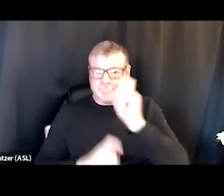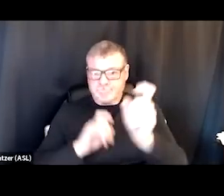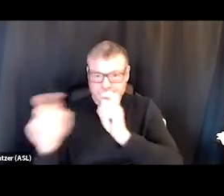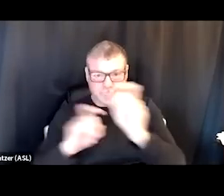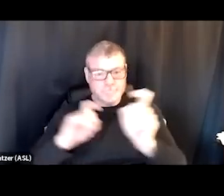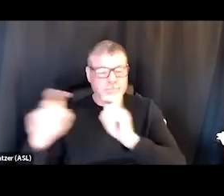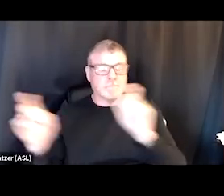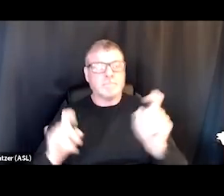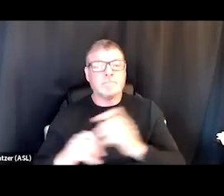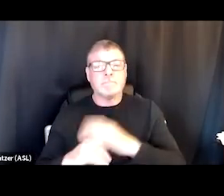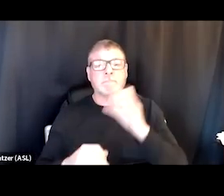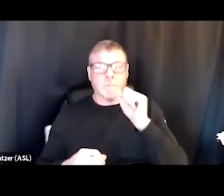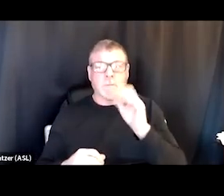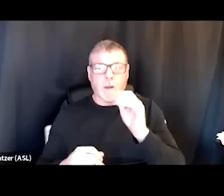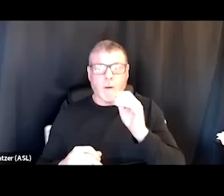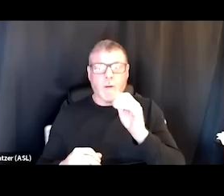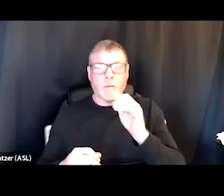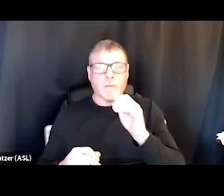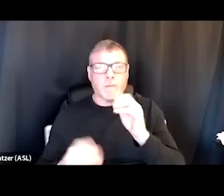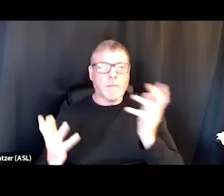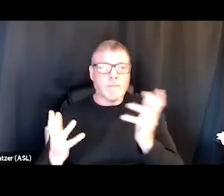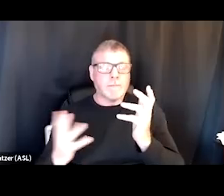out. So it's been a pretty good